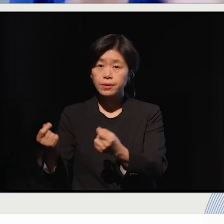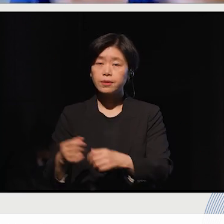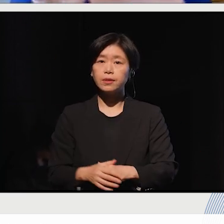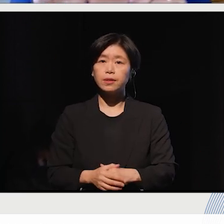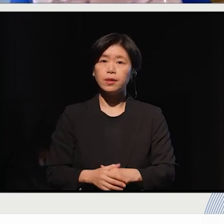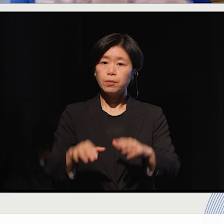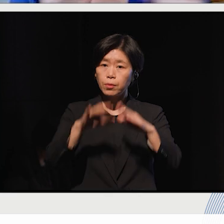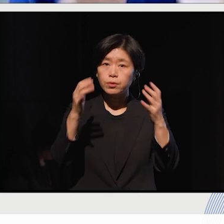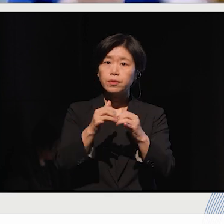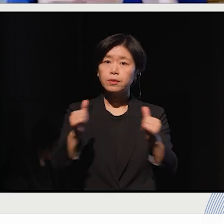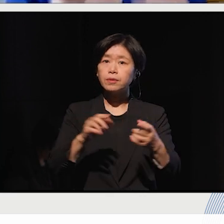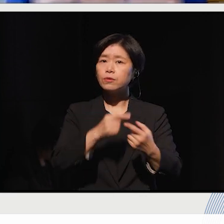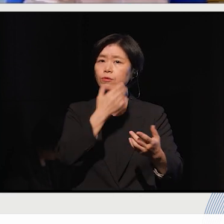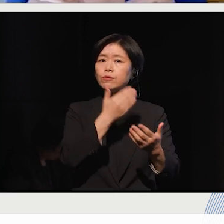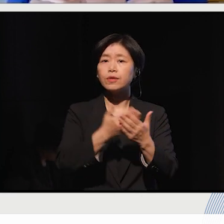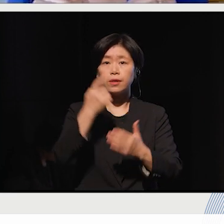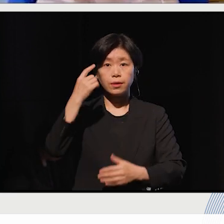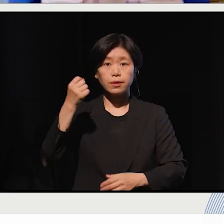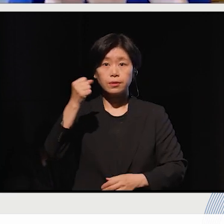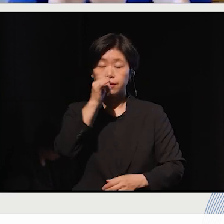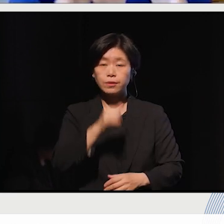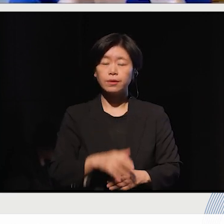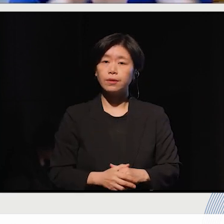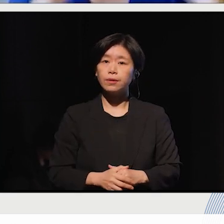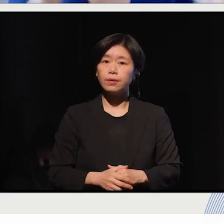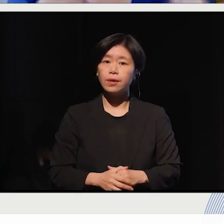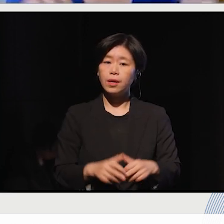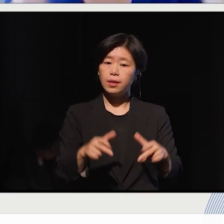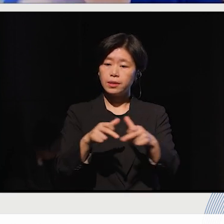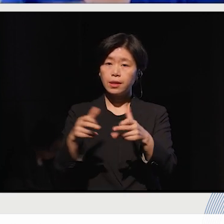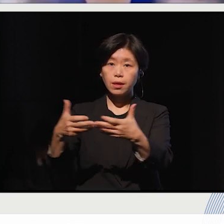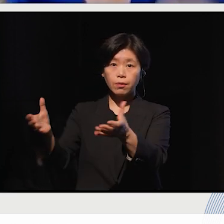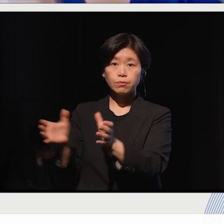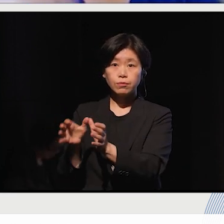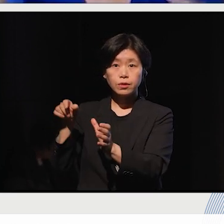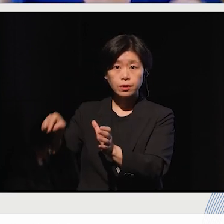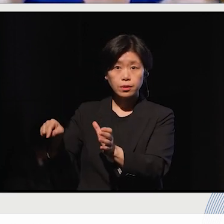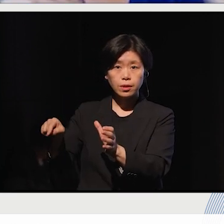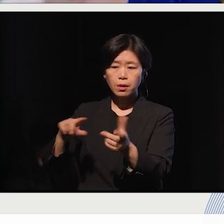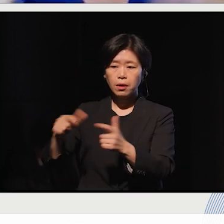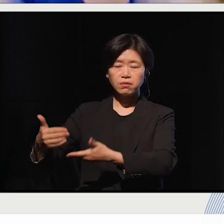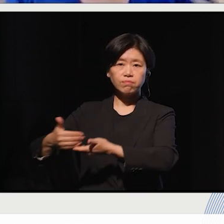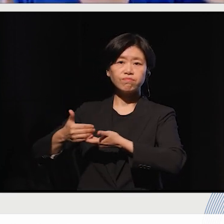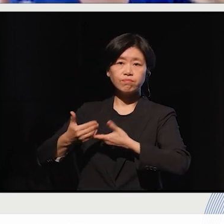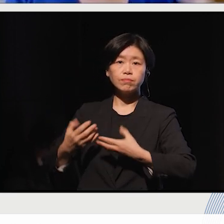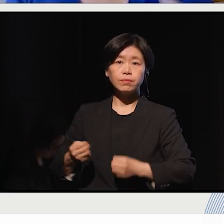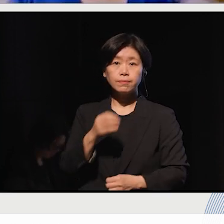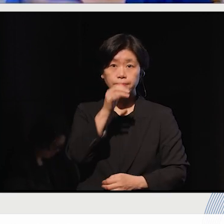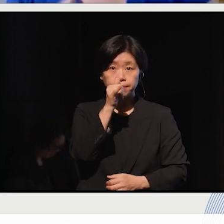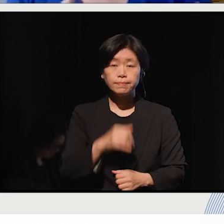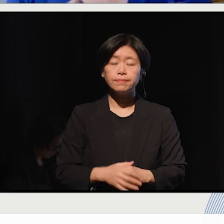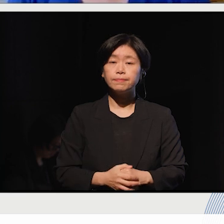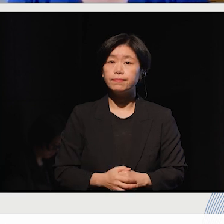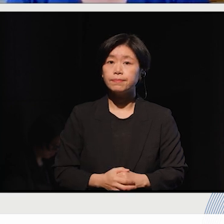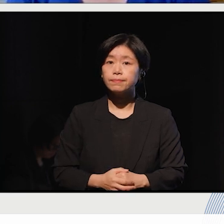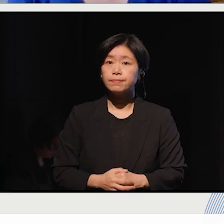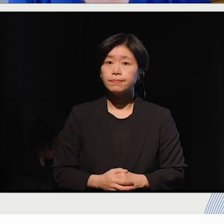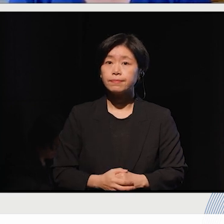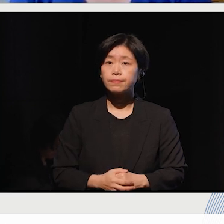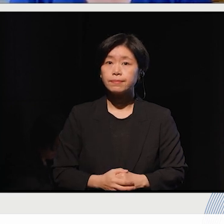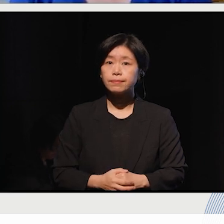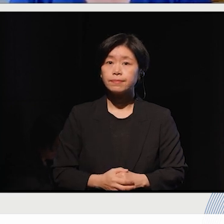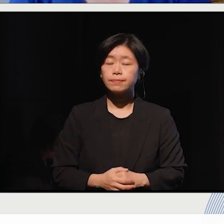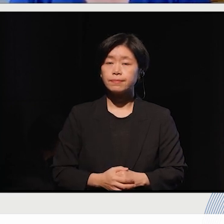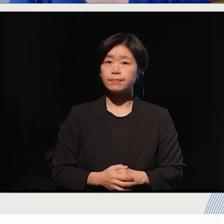meaning one size does not fit all. We have to look at the variation of abilities that people are bringing